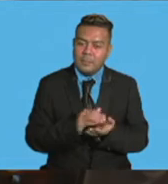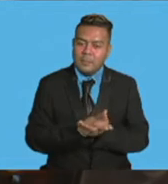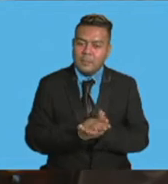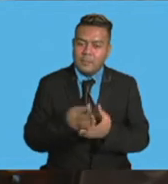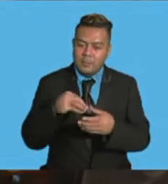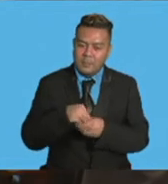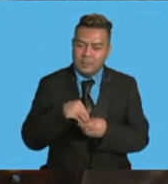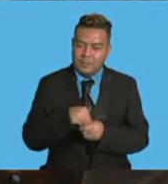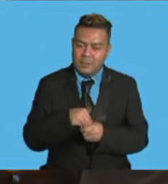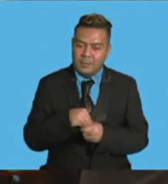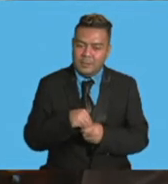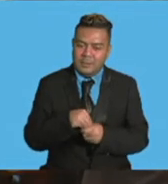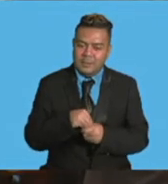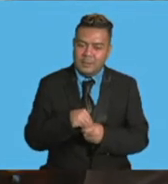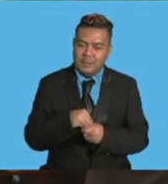within